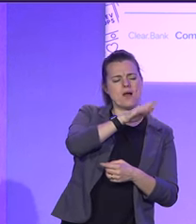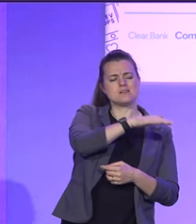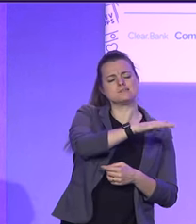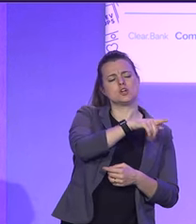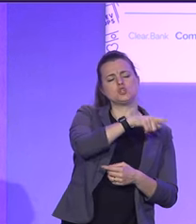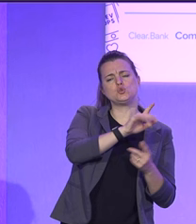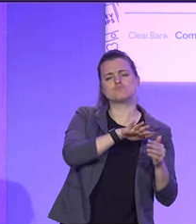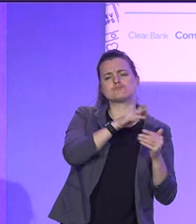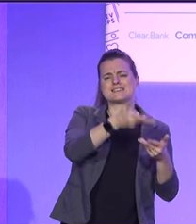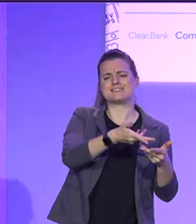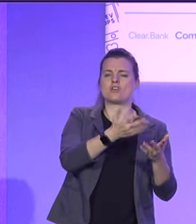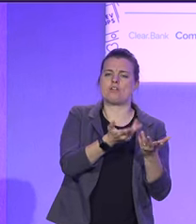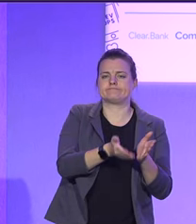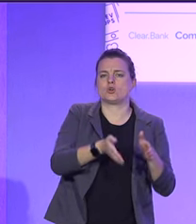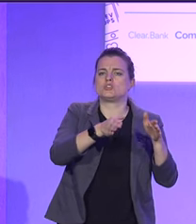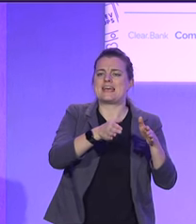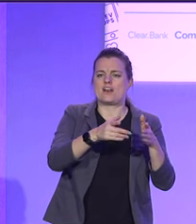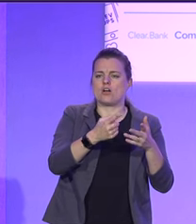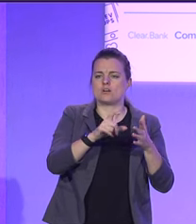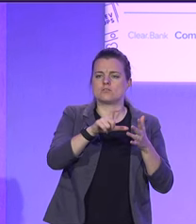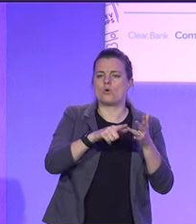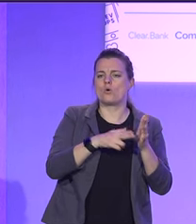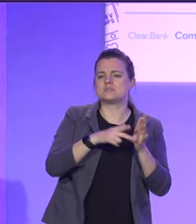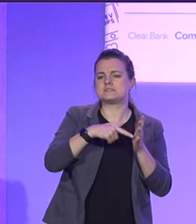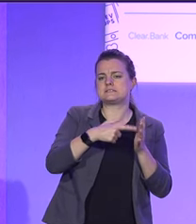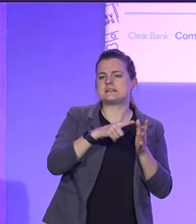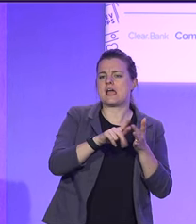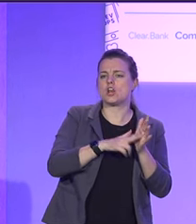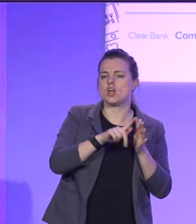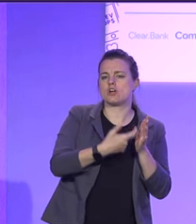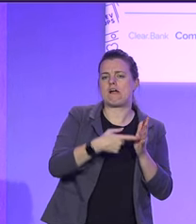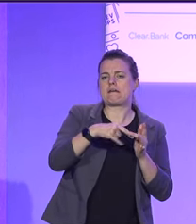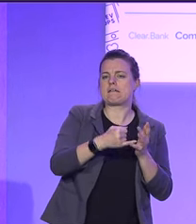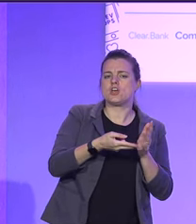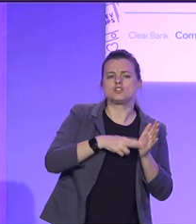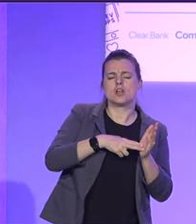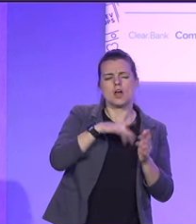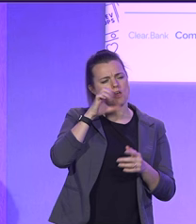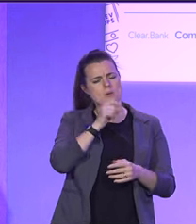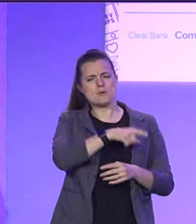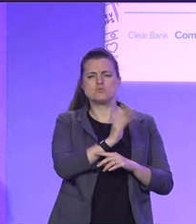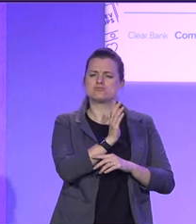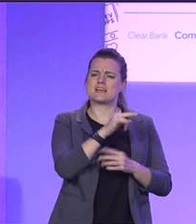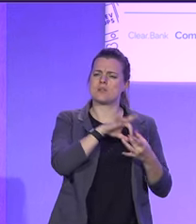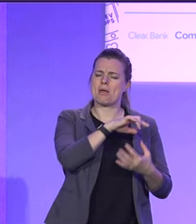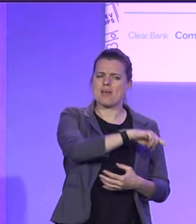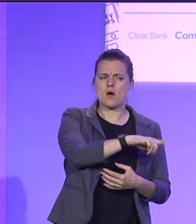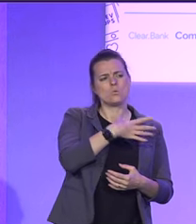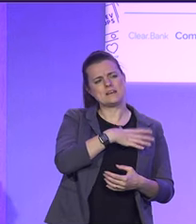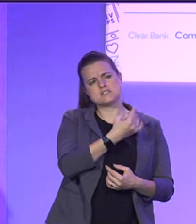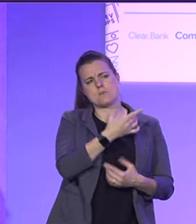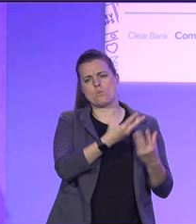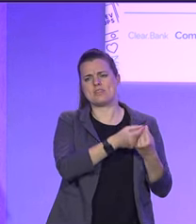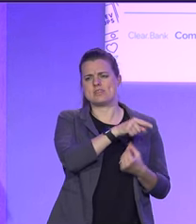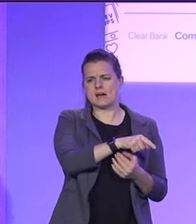going to get you the job. You still got to show that you can do the work. You know, I'd like to say I can blag myself into any role, but I can't. But you want to